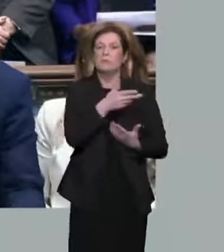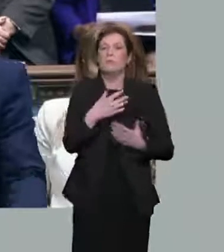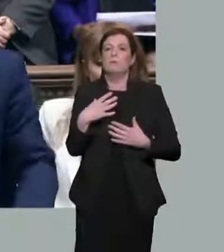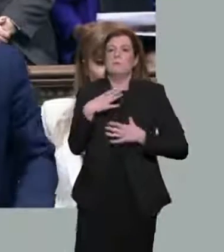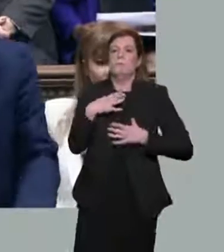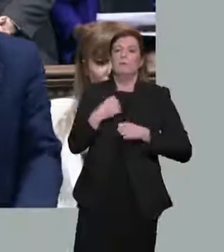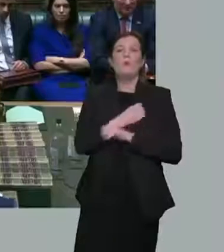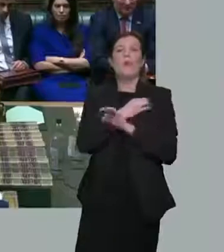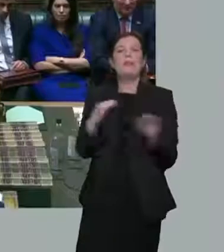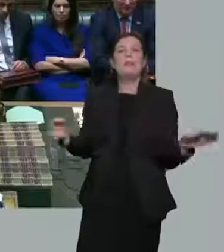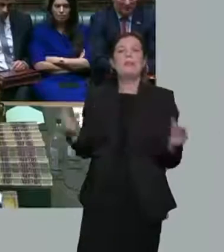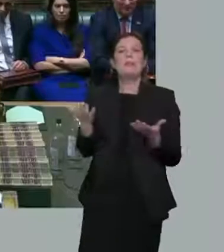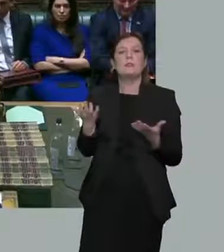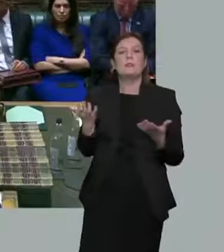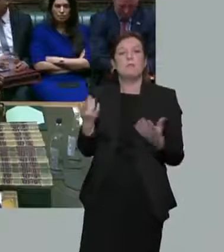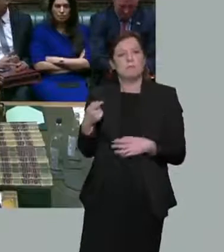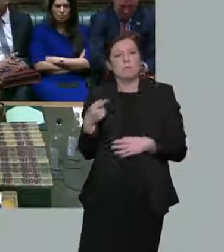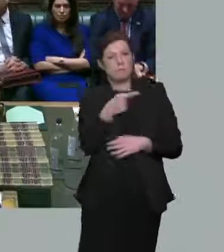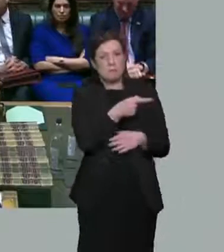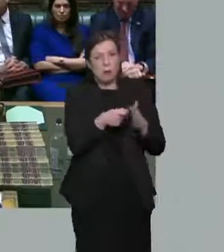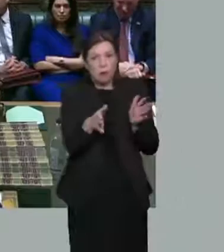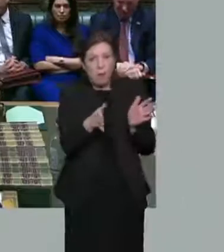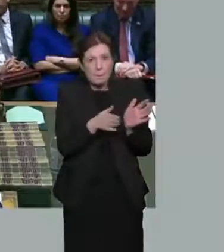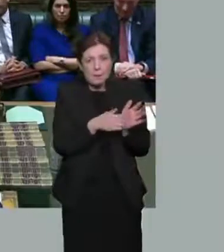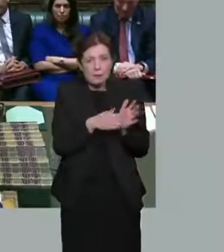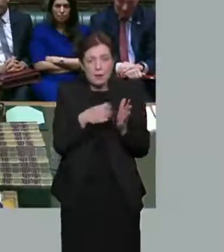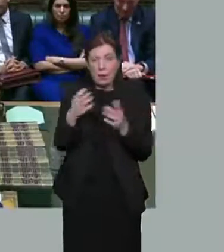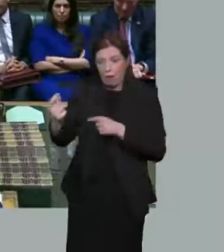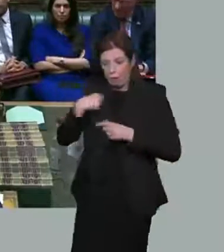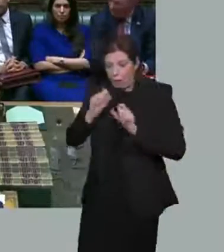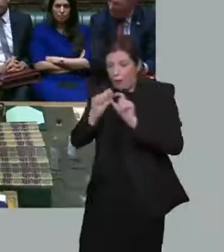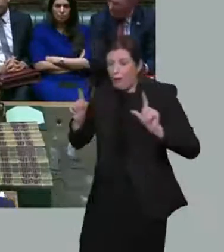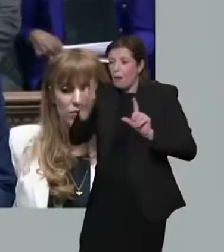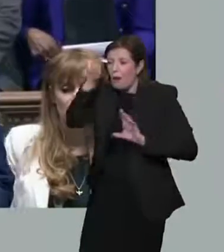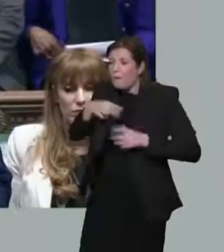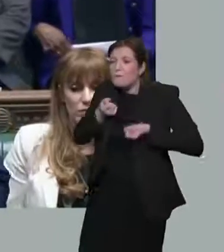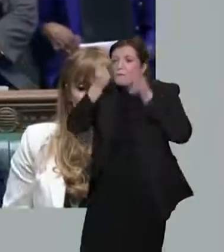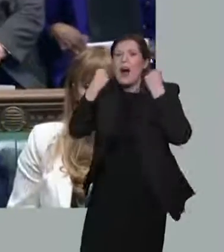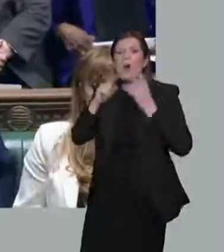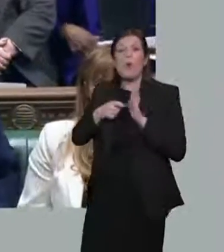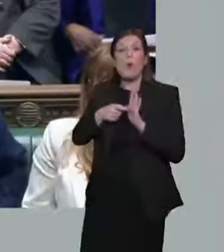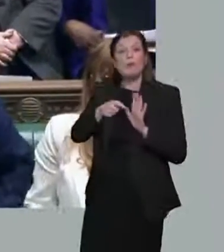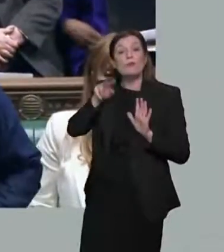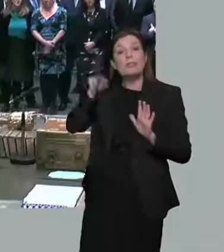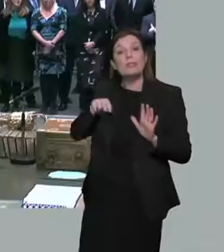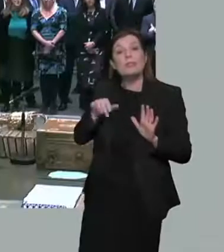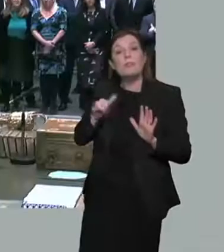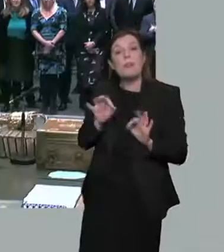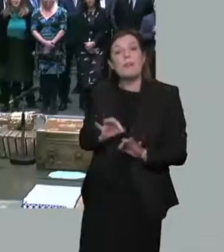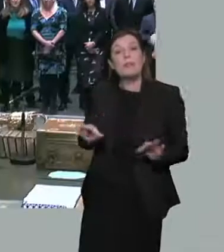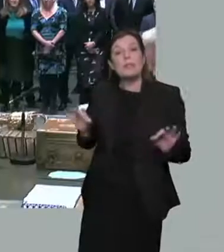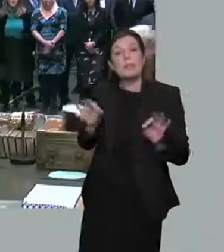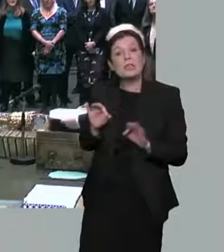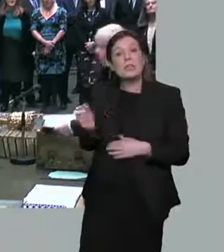them. Did the Prime Minister not understand the memo, or did he just not bother to read it?